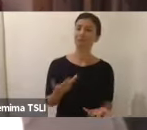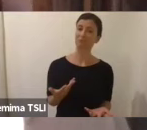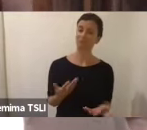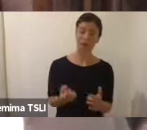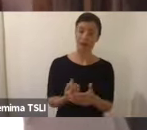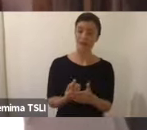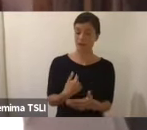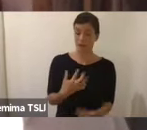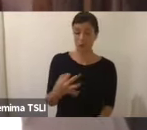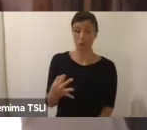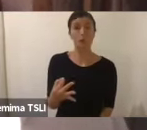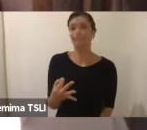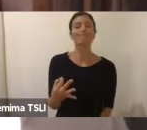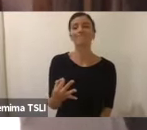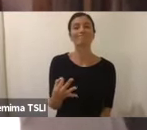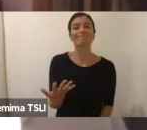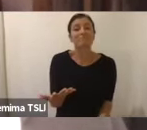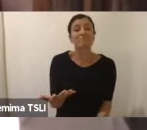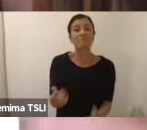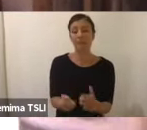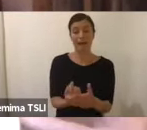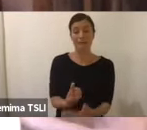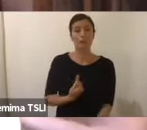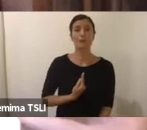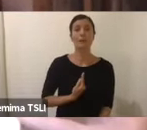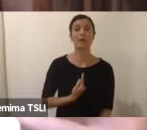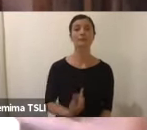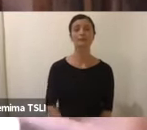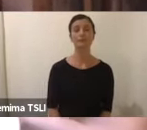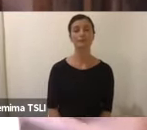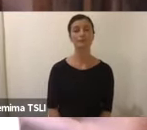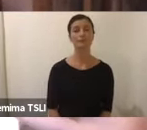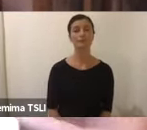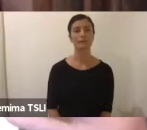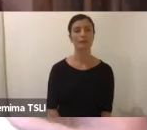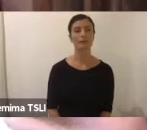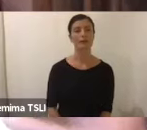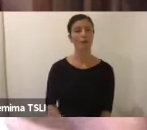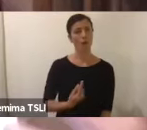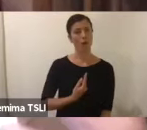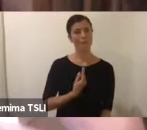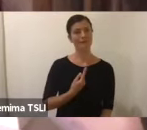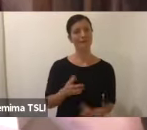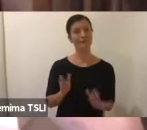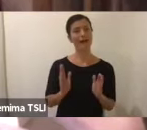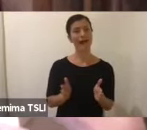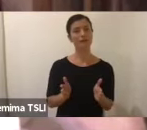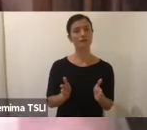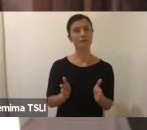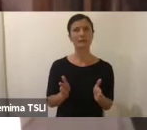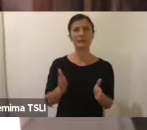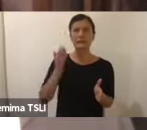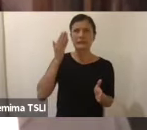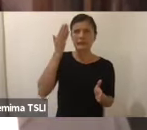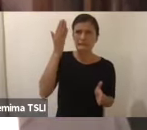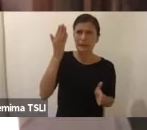and uh so for me i have to make an effort of imagination it's